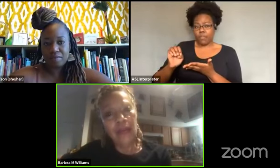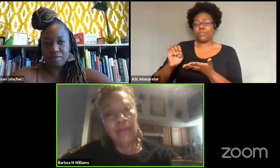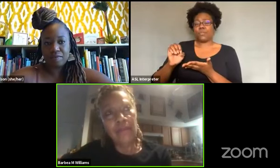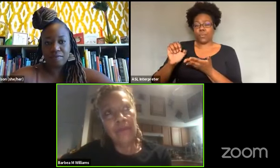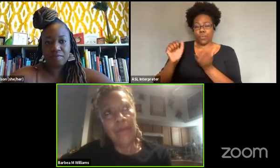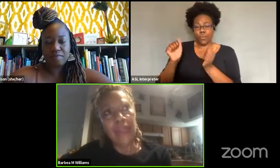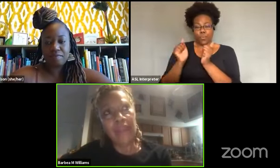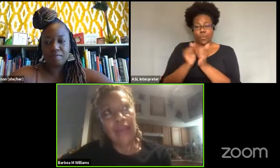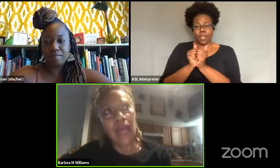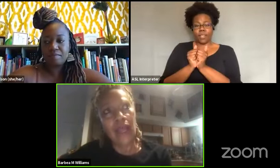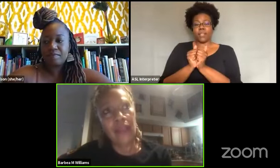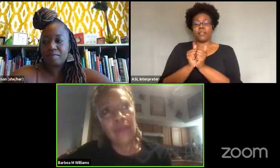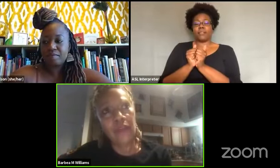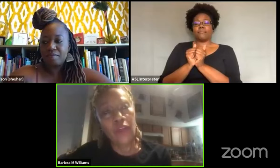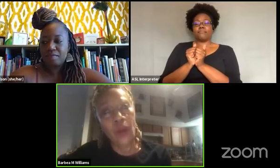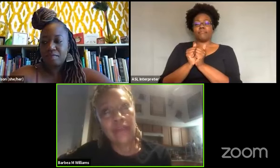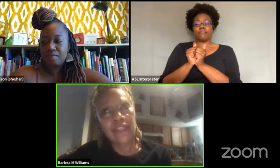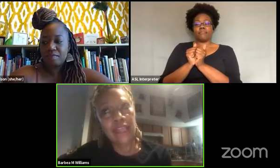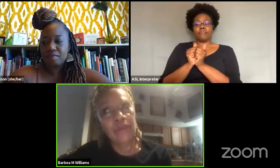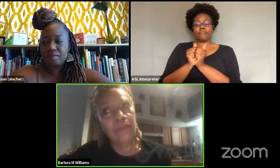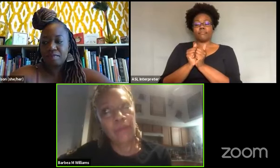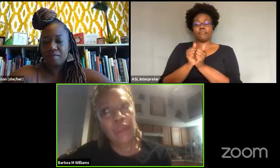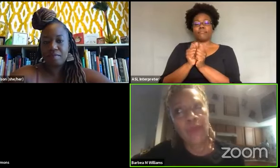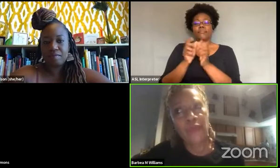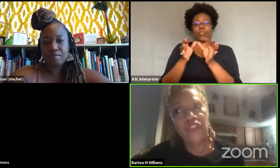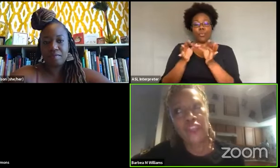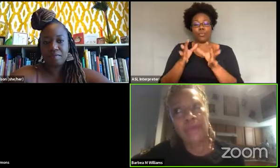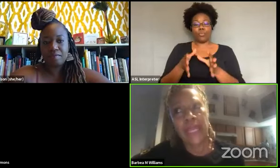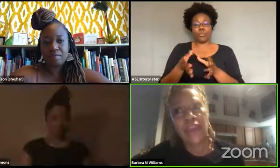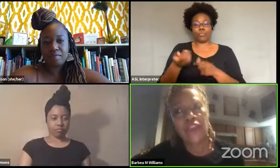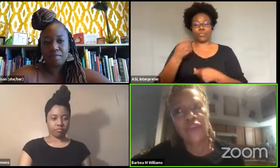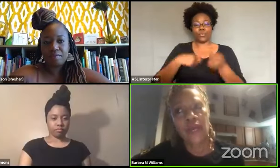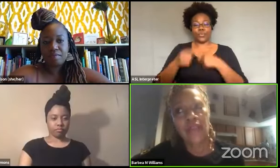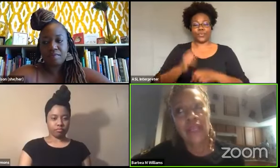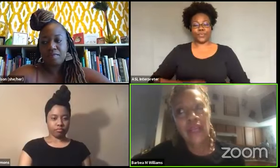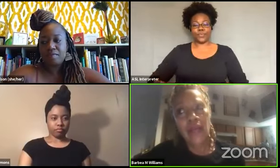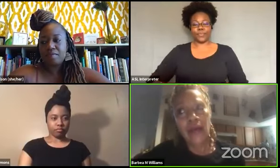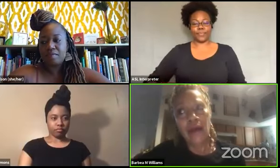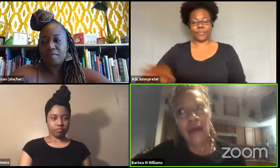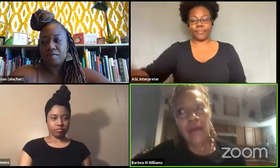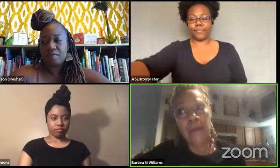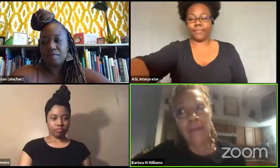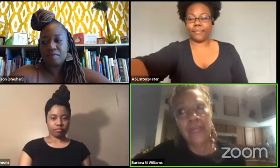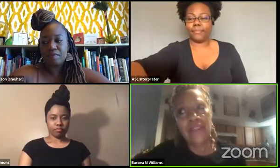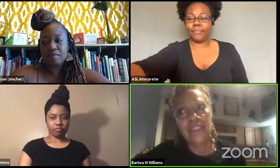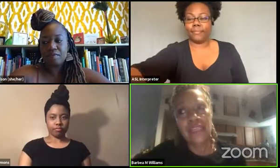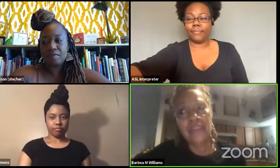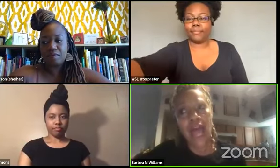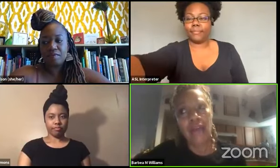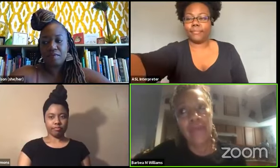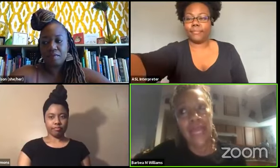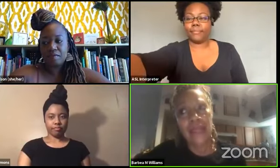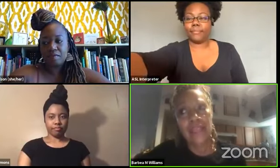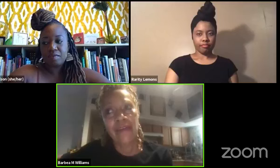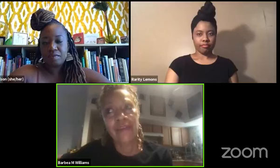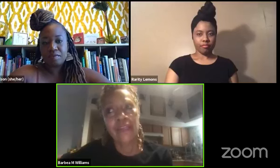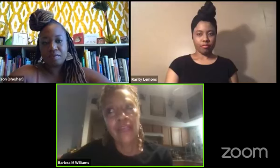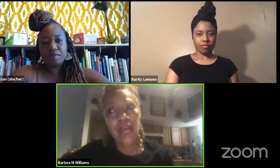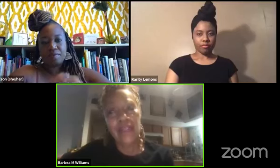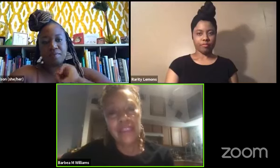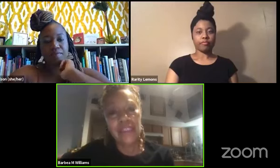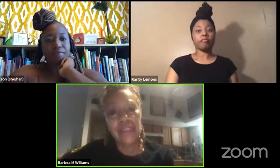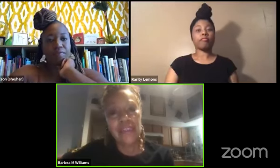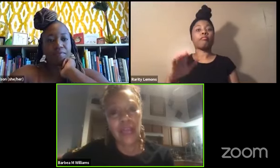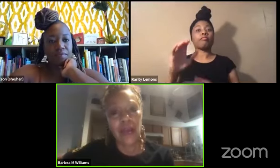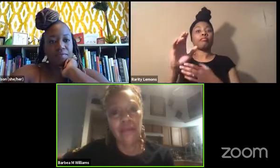uh, the man that I, you know, I say he bought the djembe here to us, uh, Papa Aziz Ahmed, Kevin